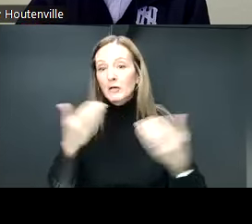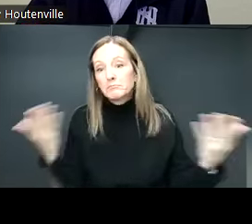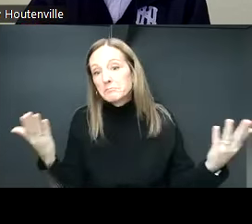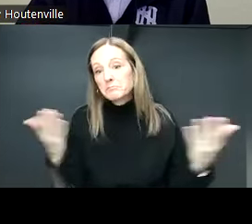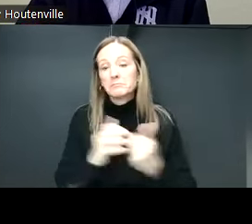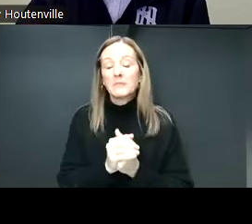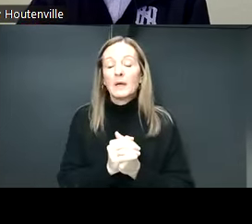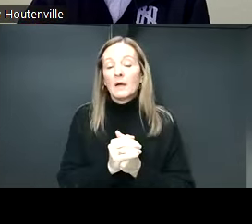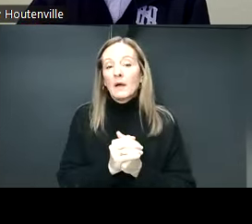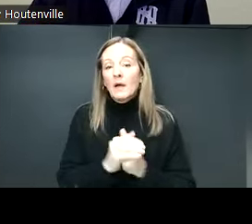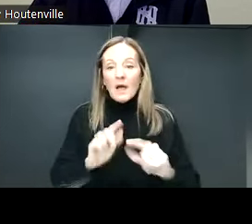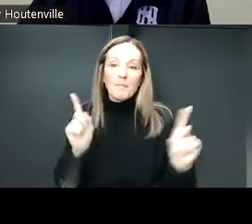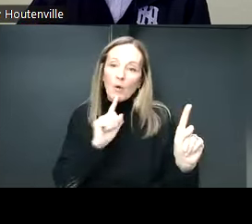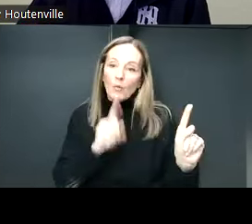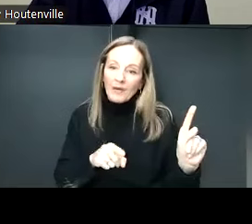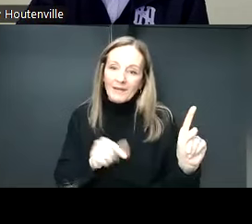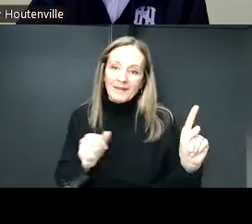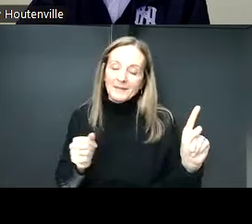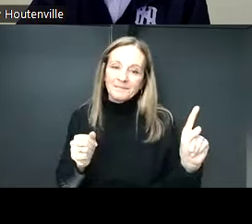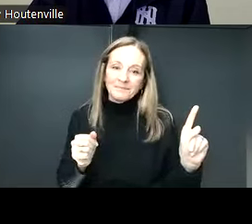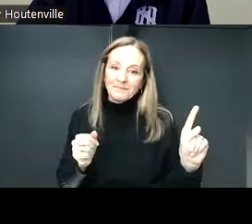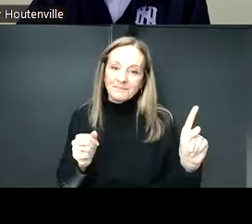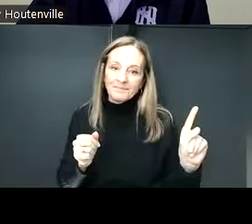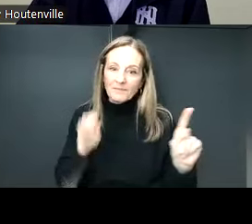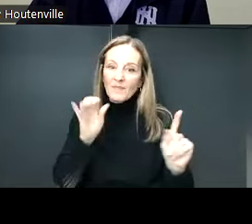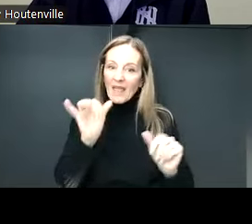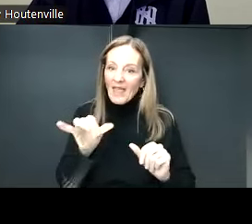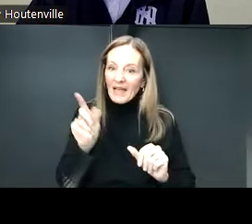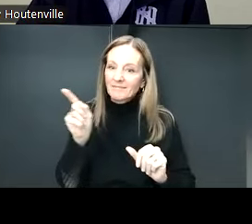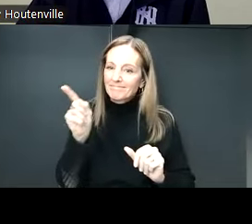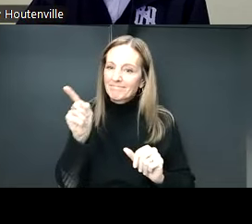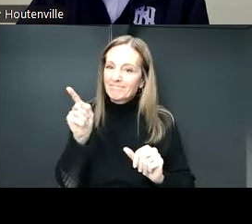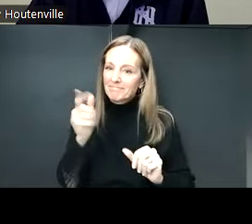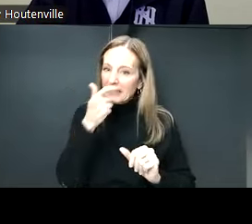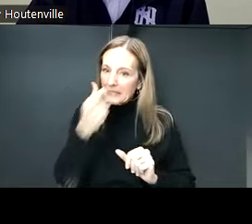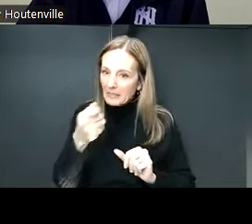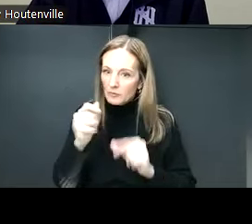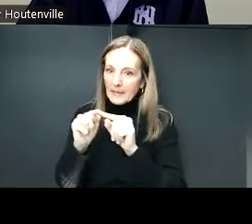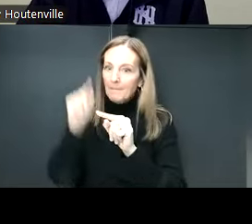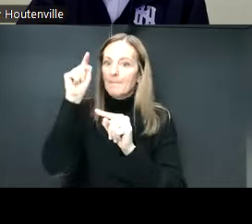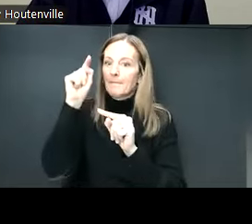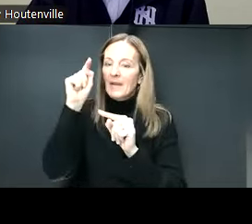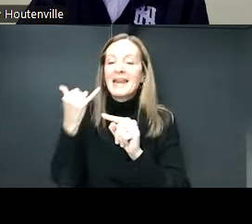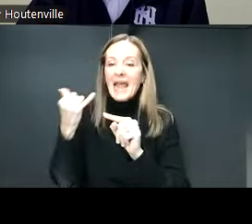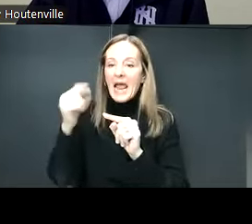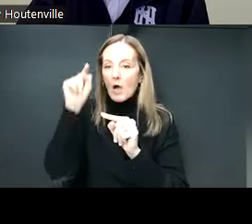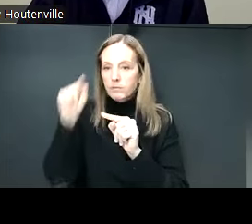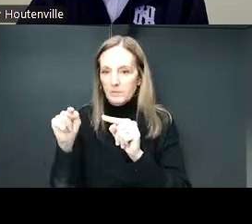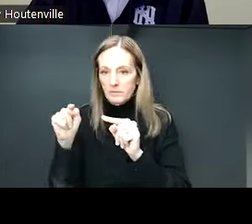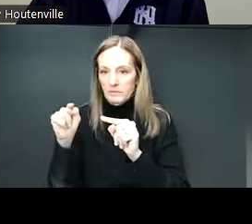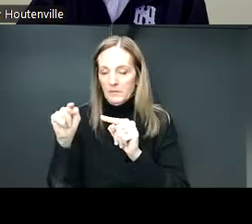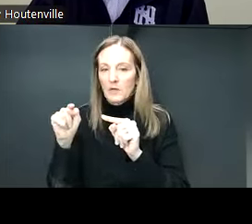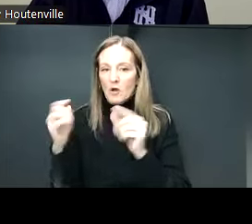But really, that's an incredible mark. Now we've come back down to kind of the standard.